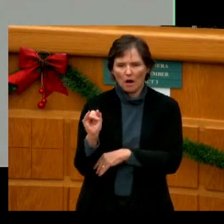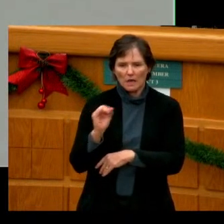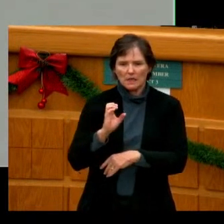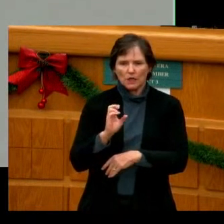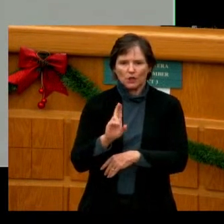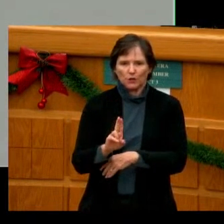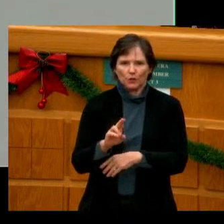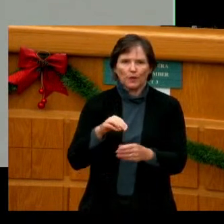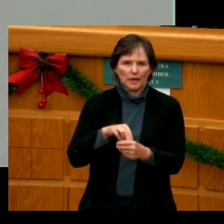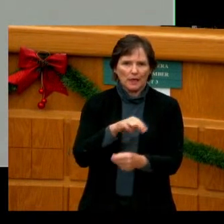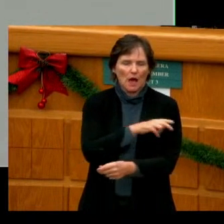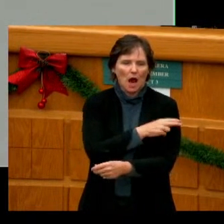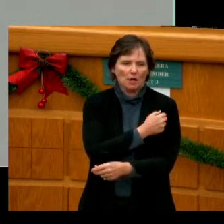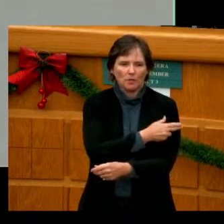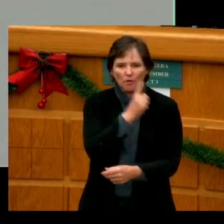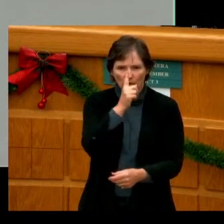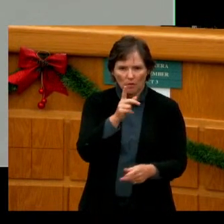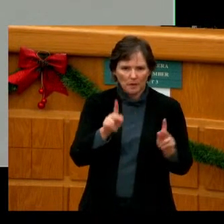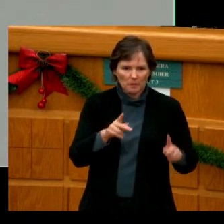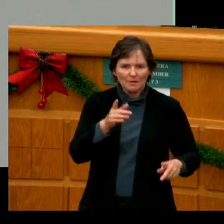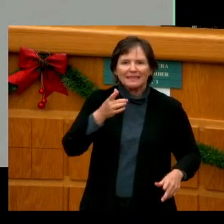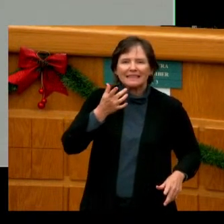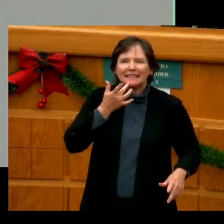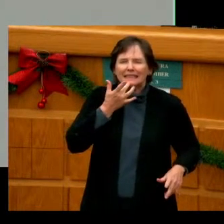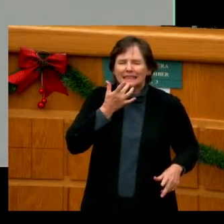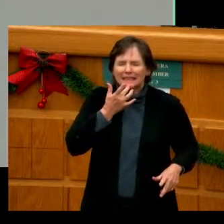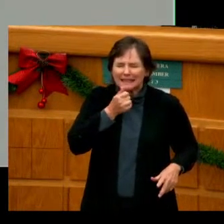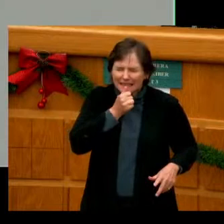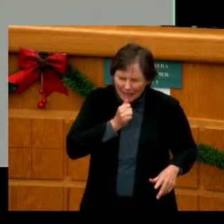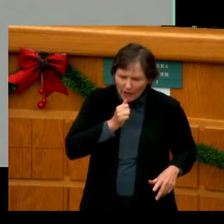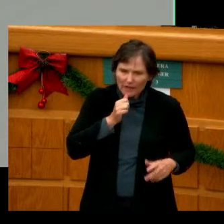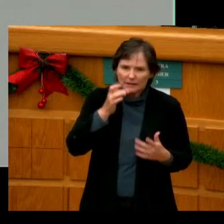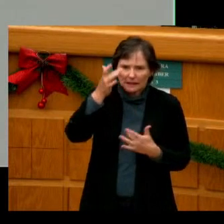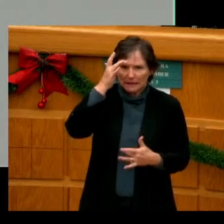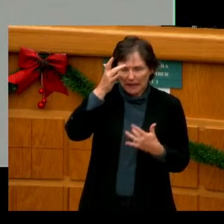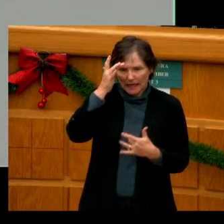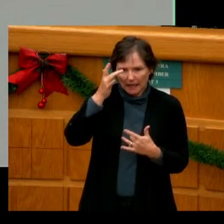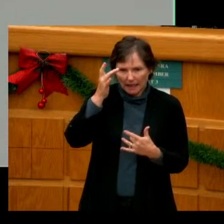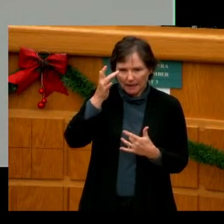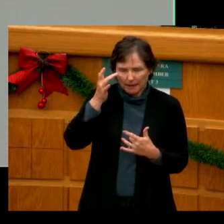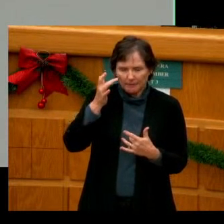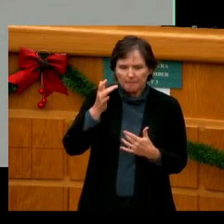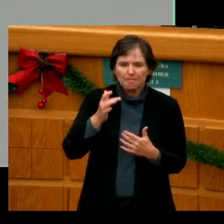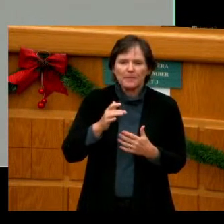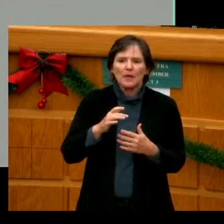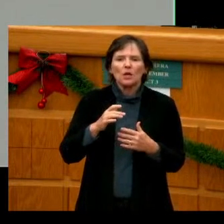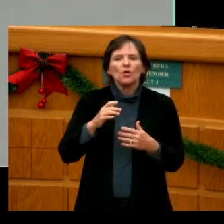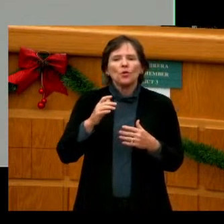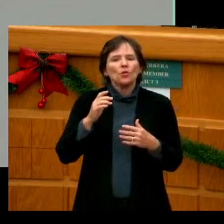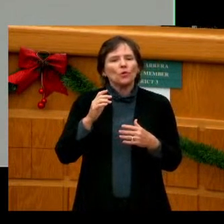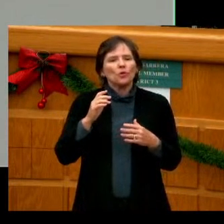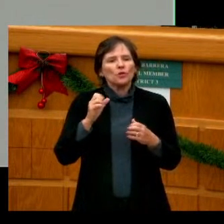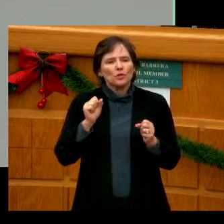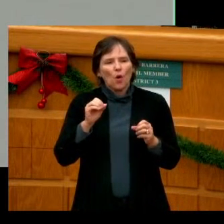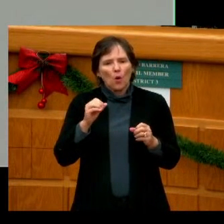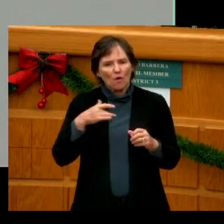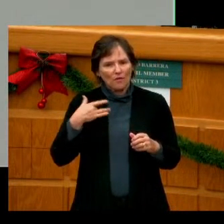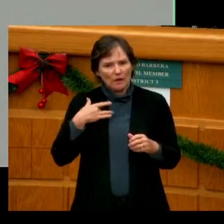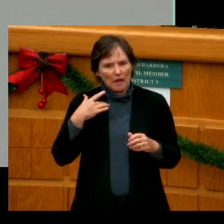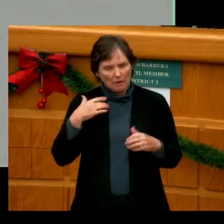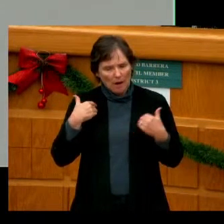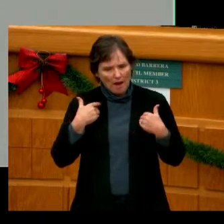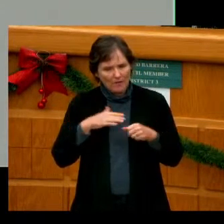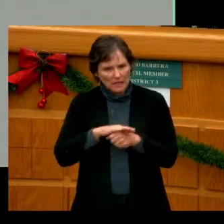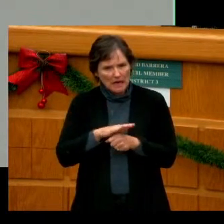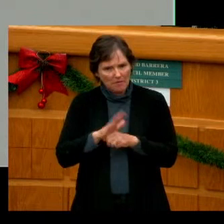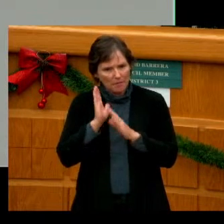become a prisoner of the moment and see, oh, in the last 4 days it's decreased. The overall trend when you're looking at this is increase. And again, the